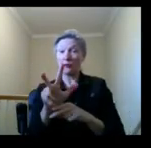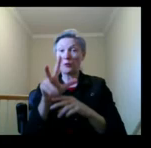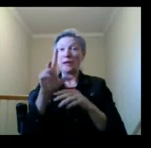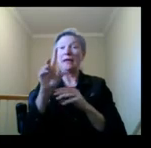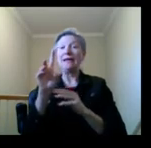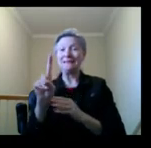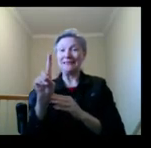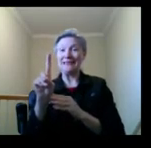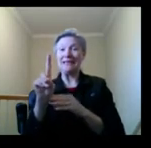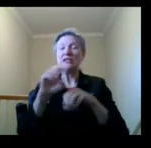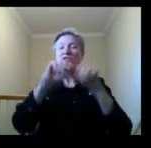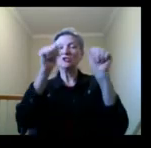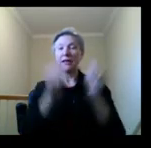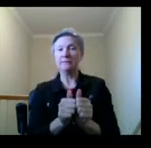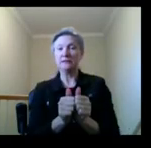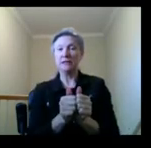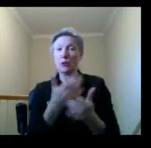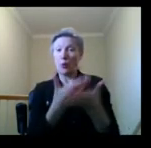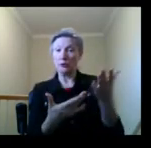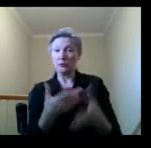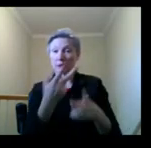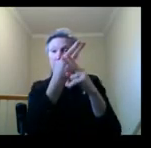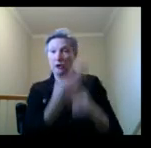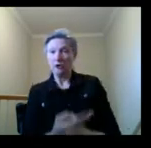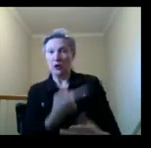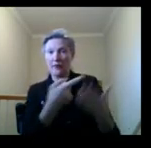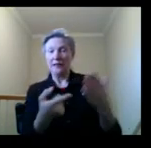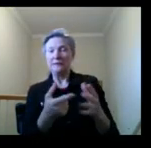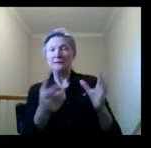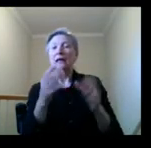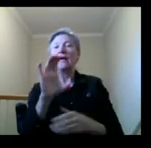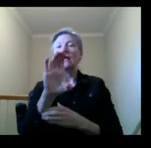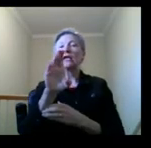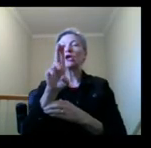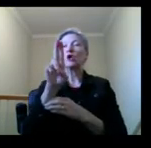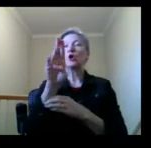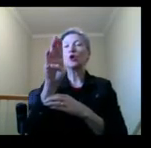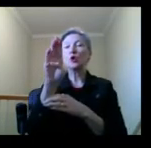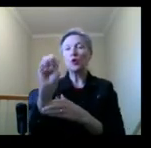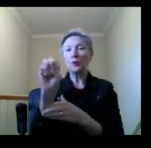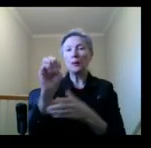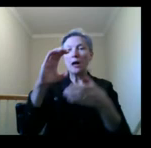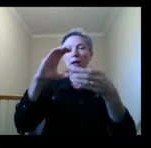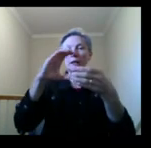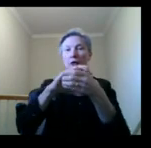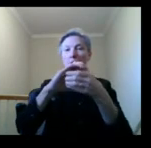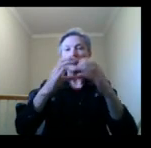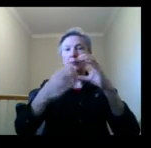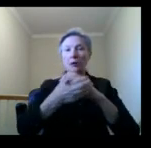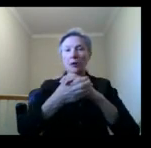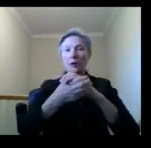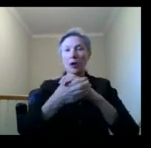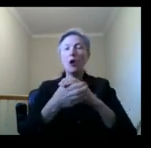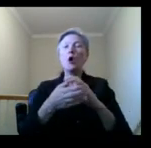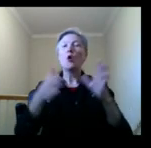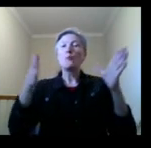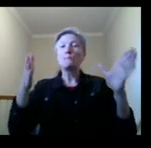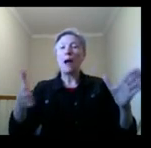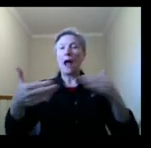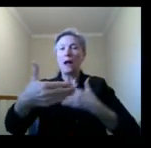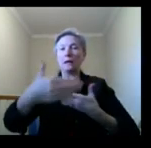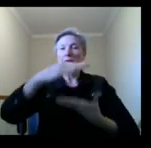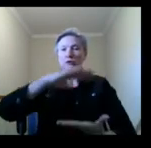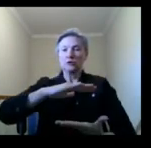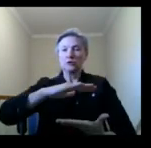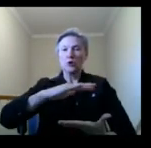get used to today are going to be the following: a cube, a rectangular prism, a sphere, a